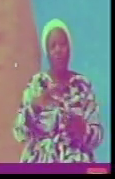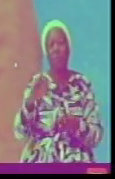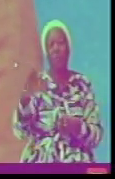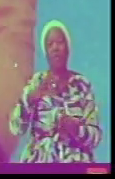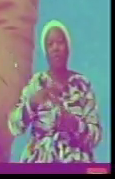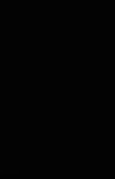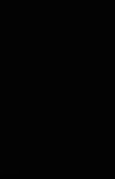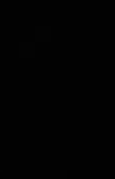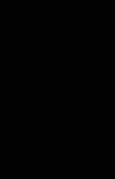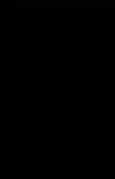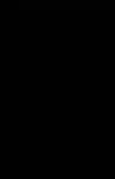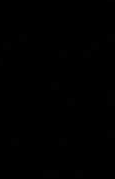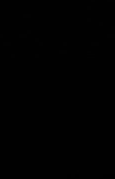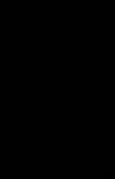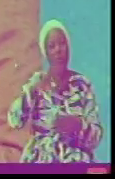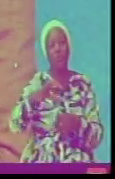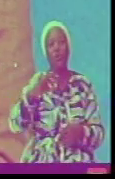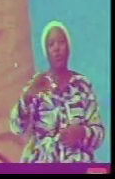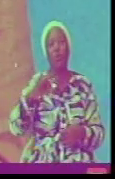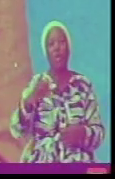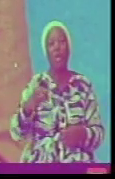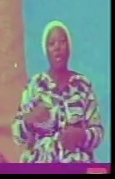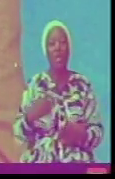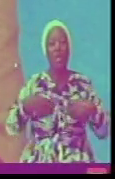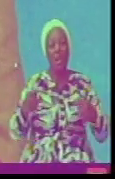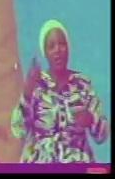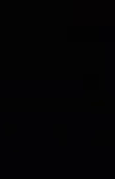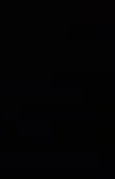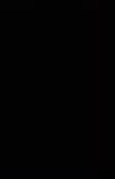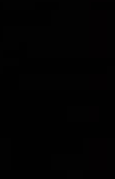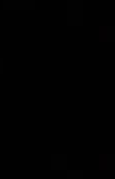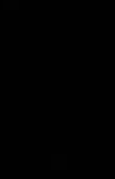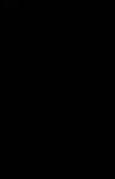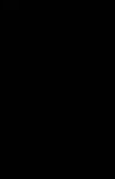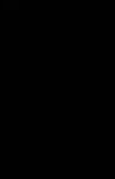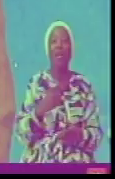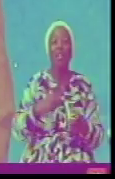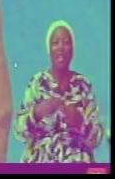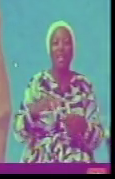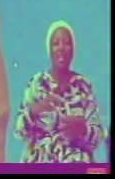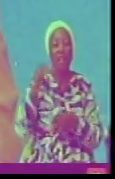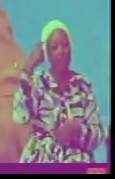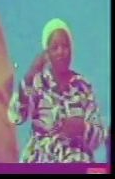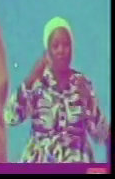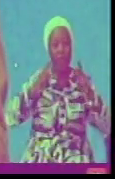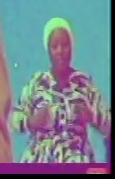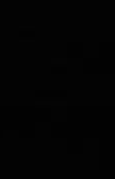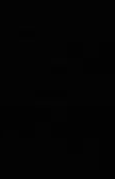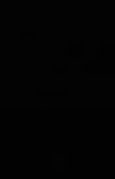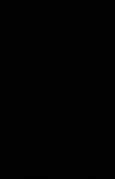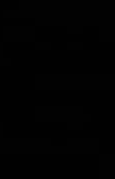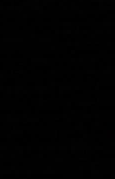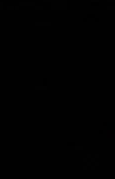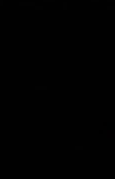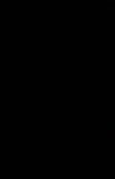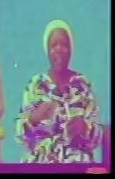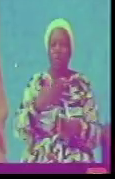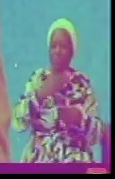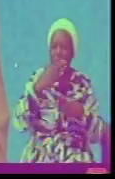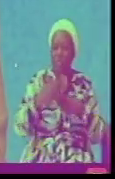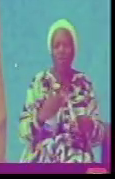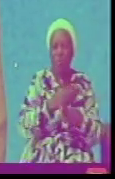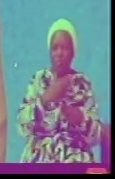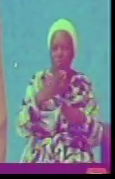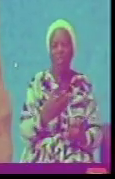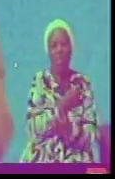your life. Total healing, healing for your spirit, healing for your soul, healing for your wounds.